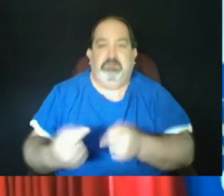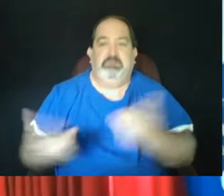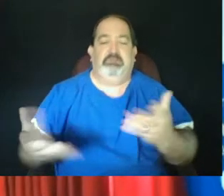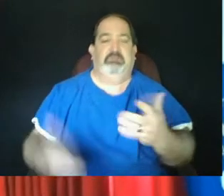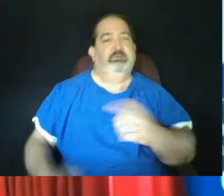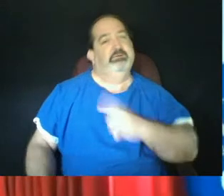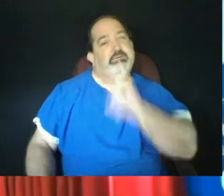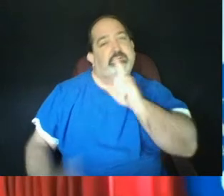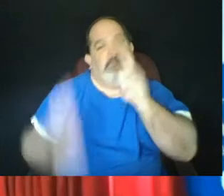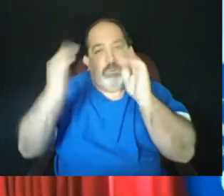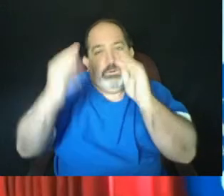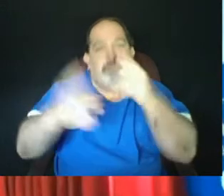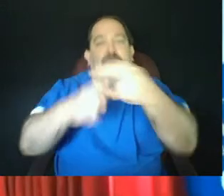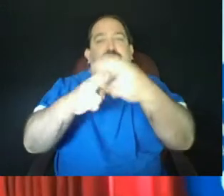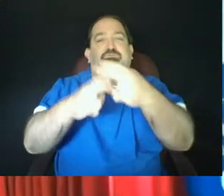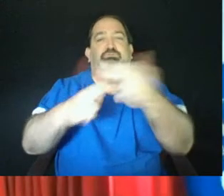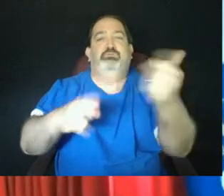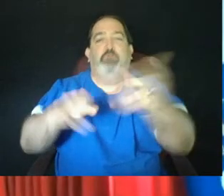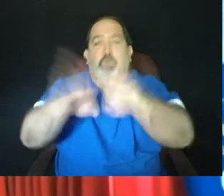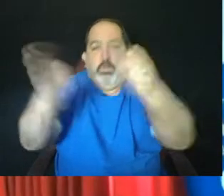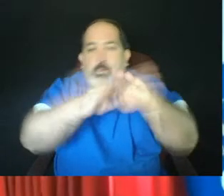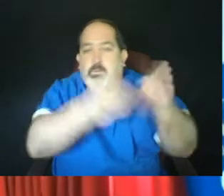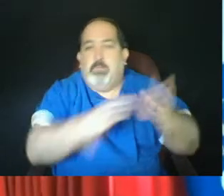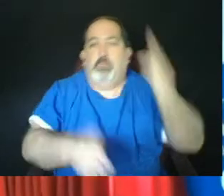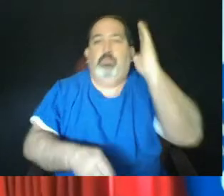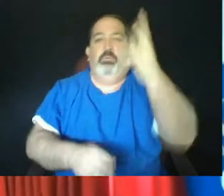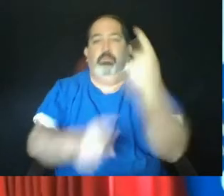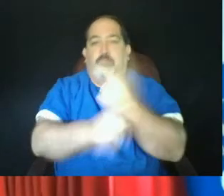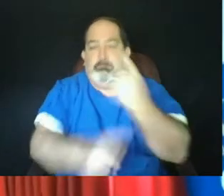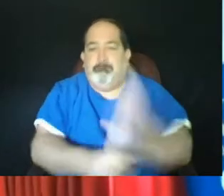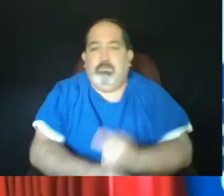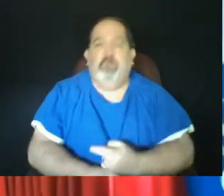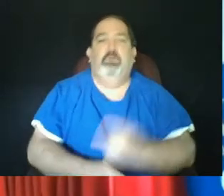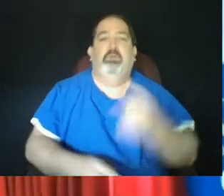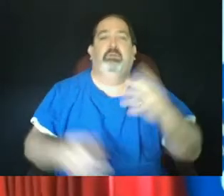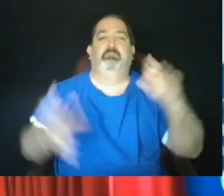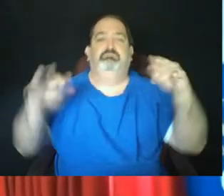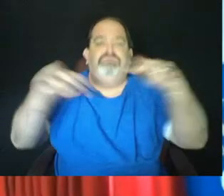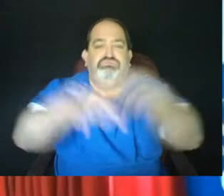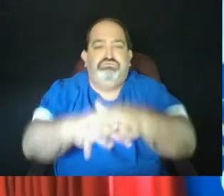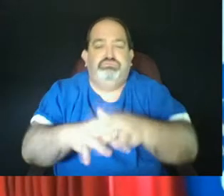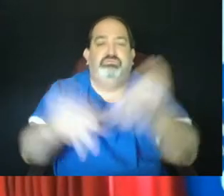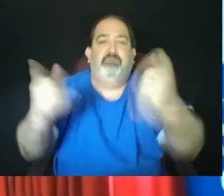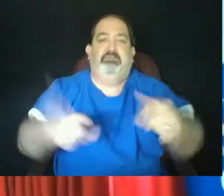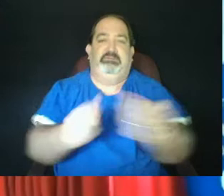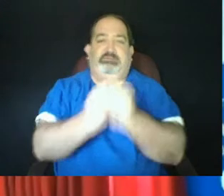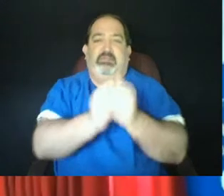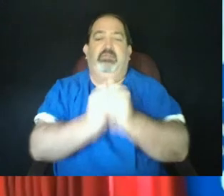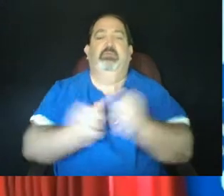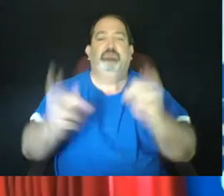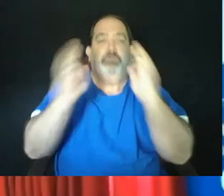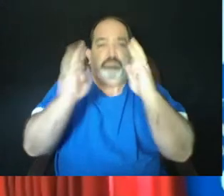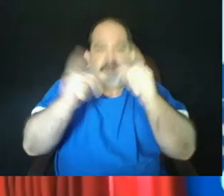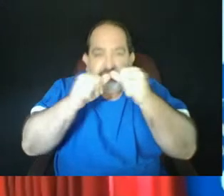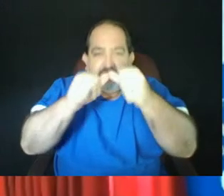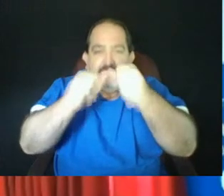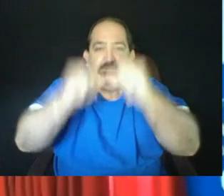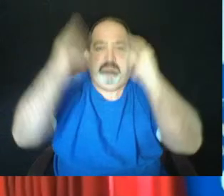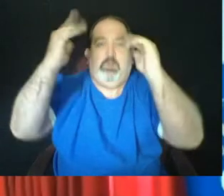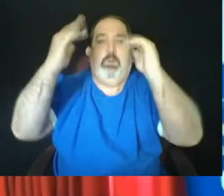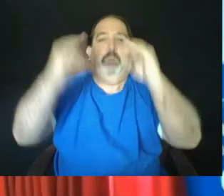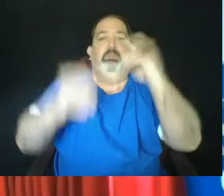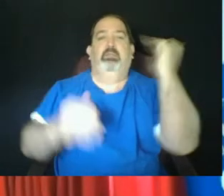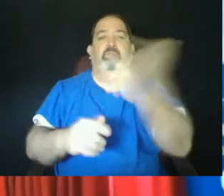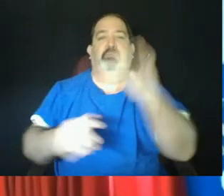I'm really hoping soon everything will just start opening up properly and we can actually start getting to these events. So keep the hope strong and everything